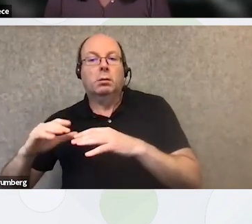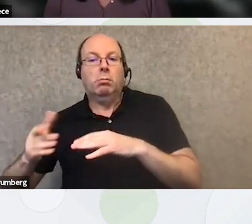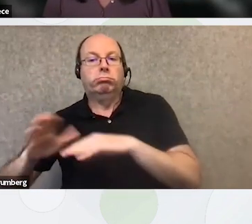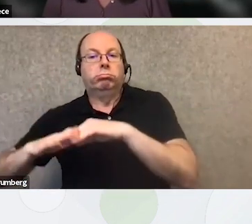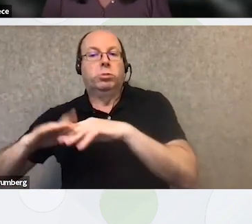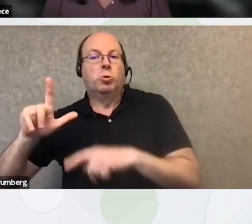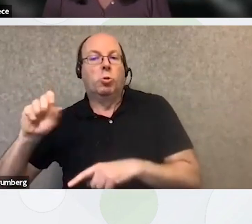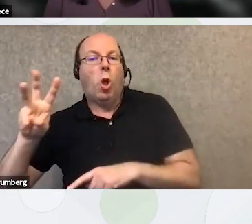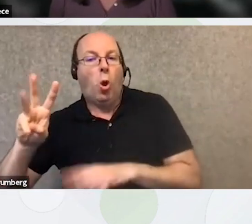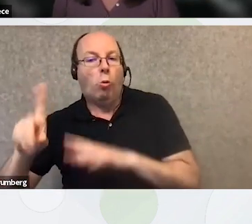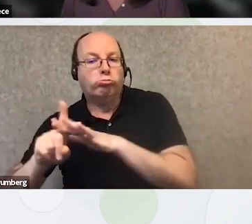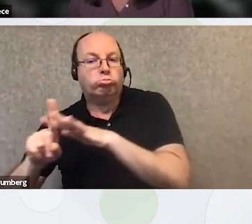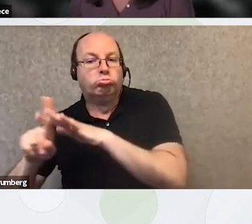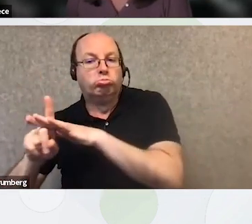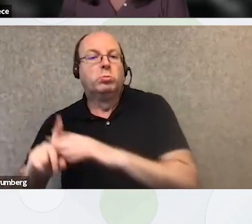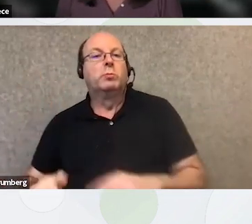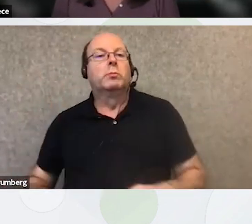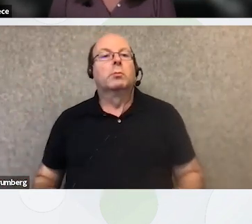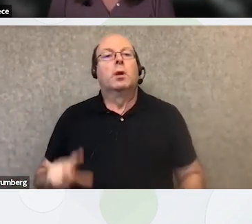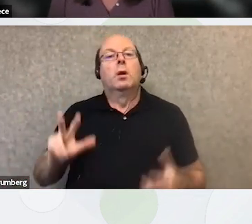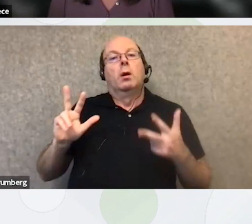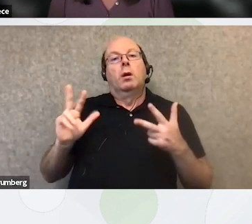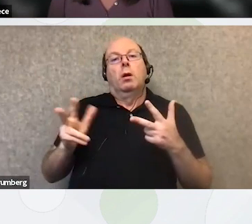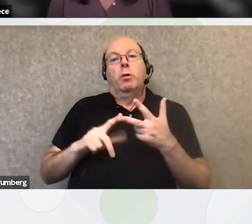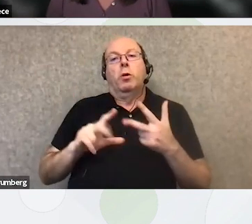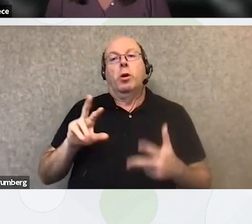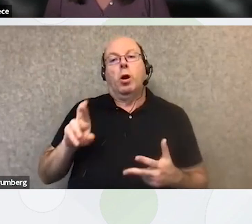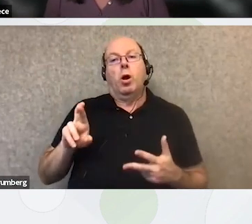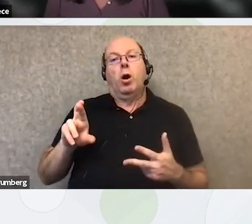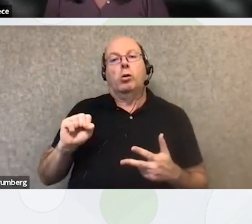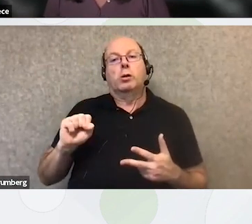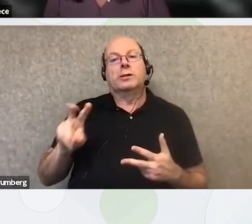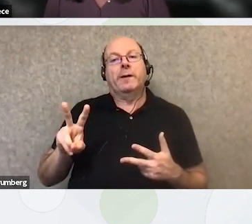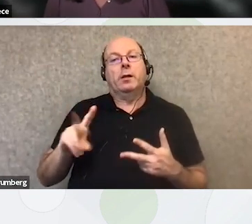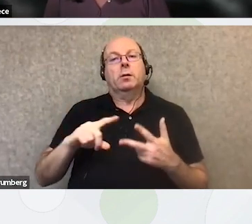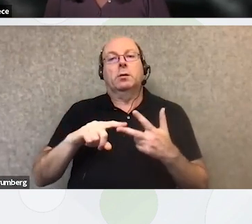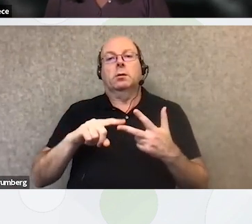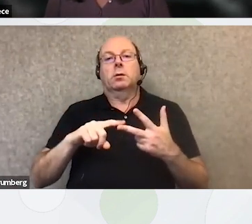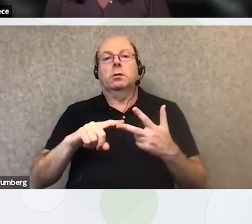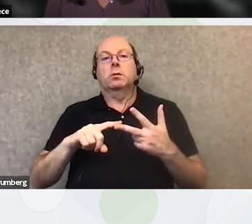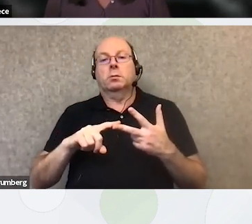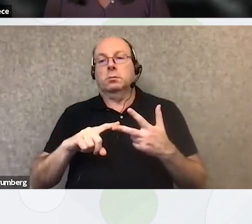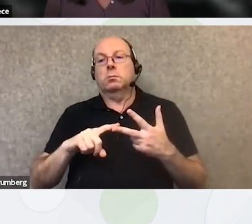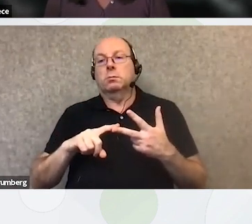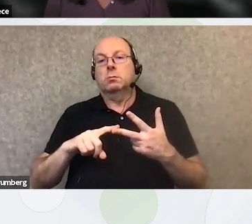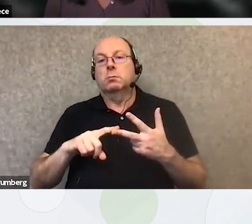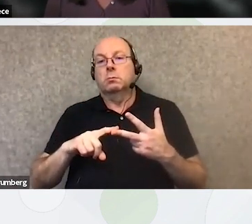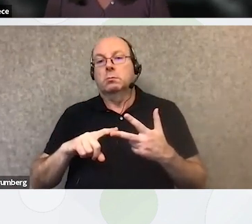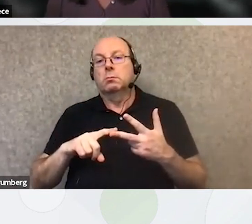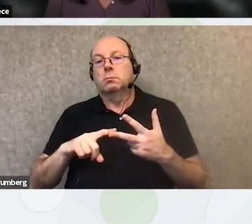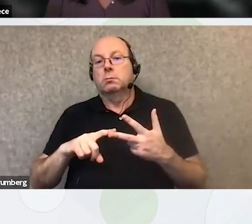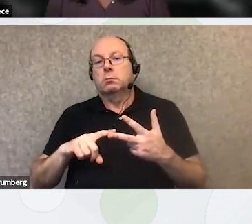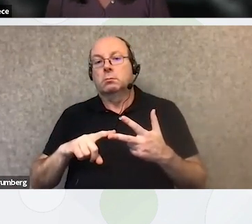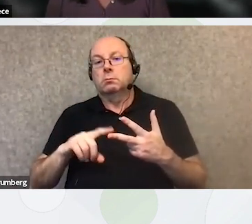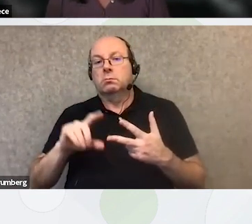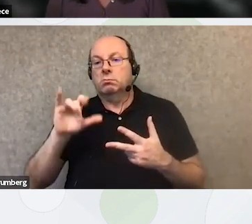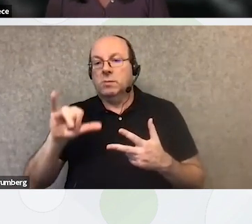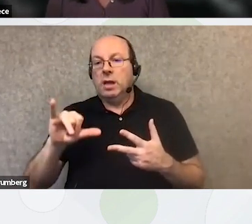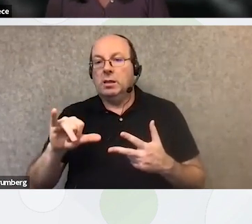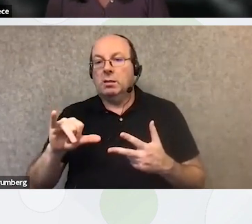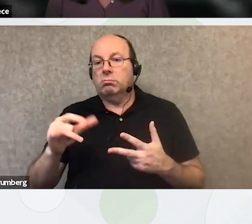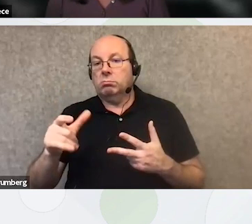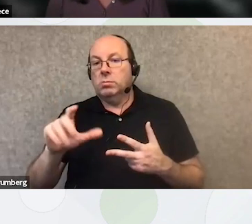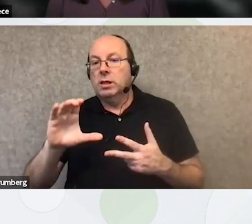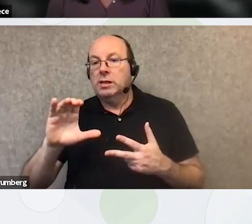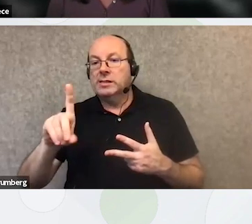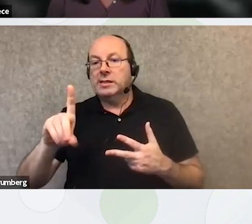And then moving on to our third respiratory virus that we'll be talking about. This was a Health Alert Network